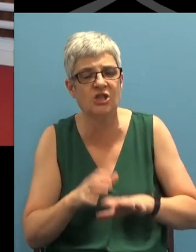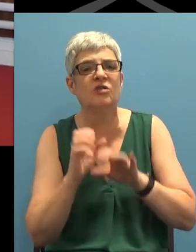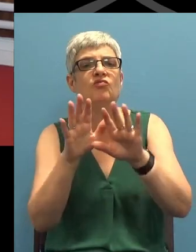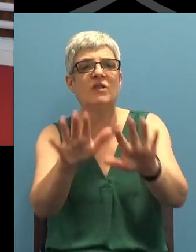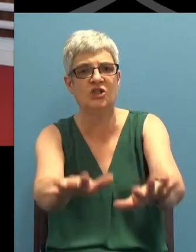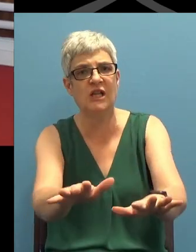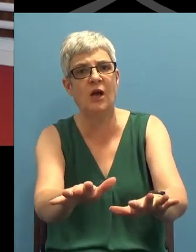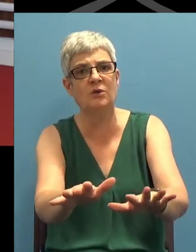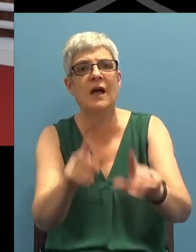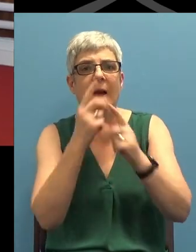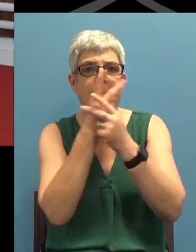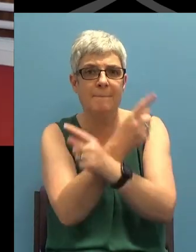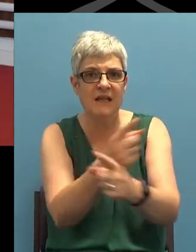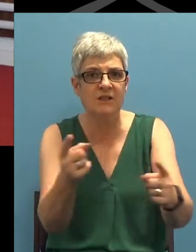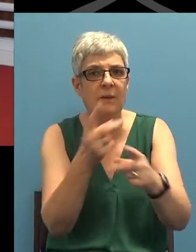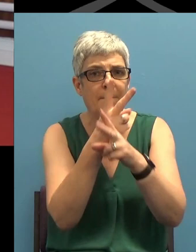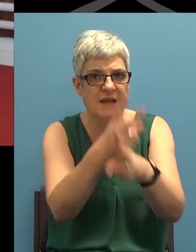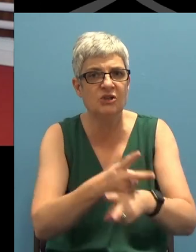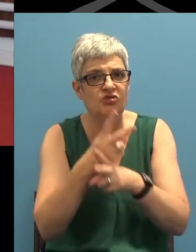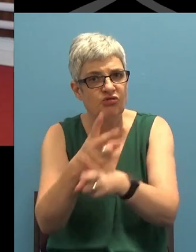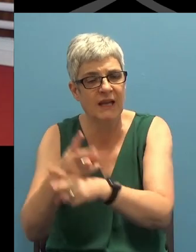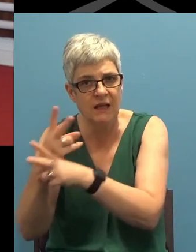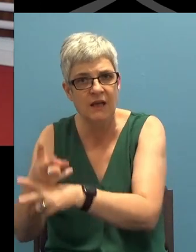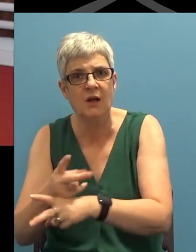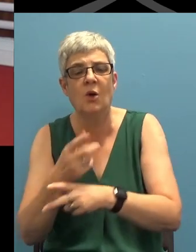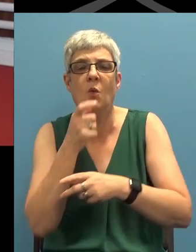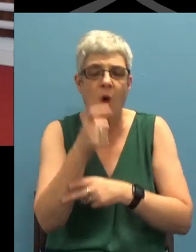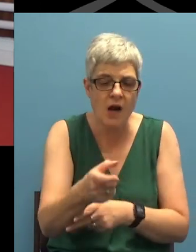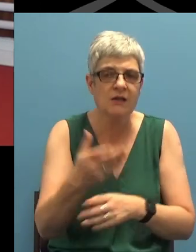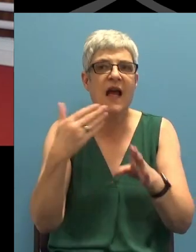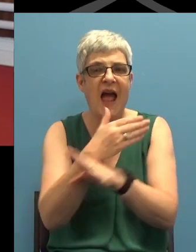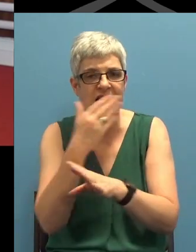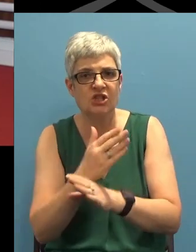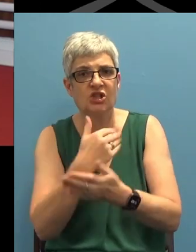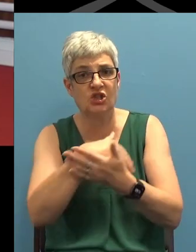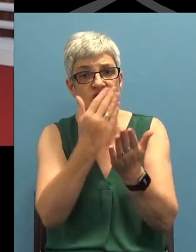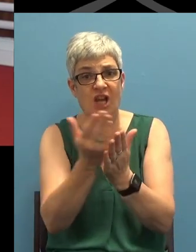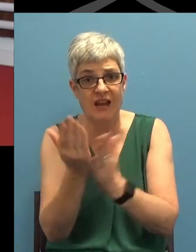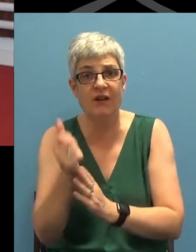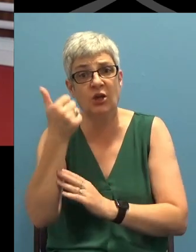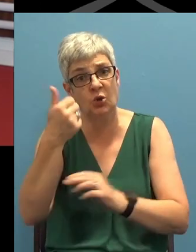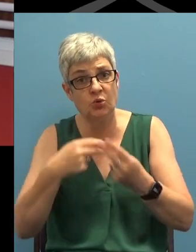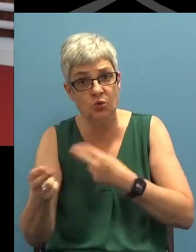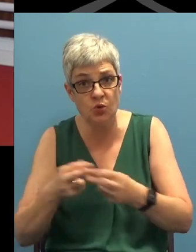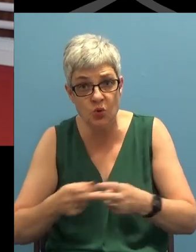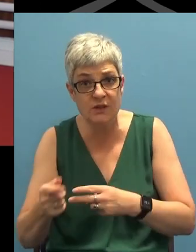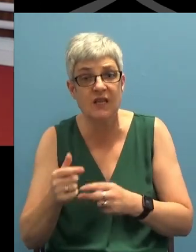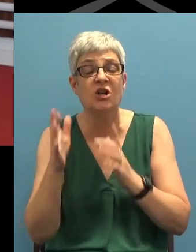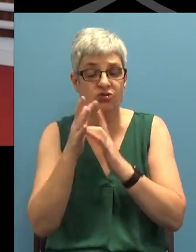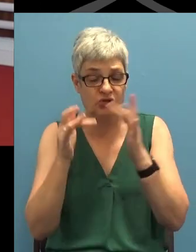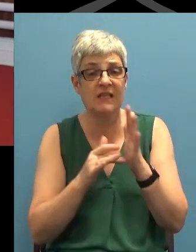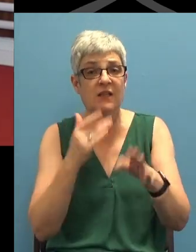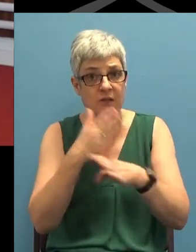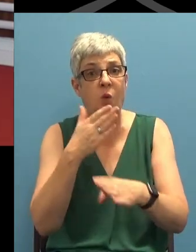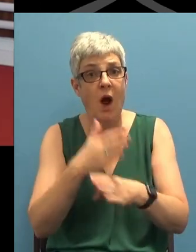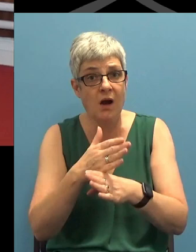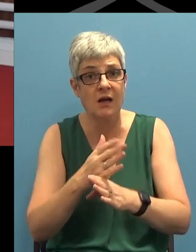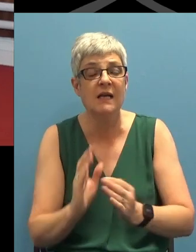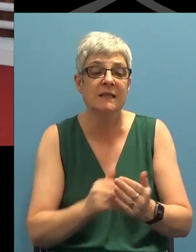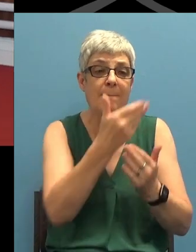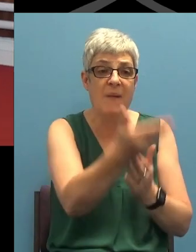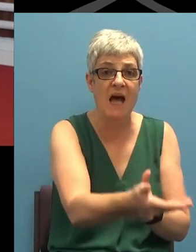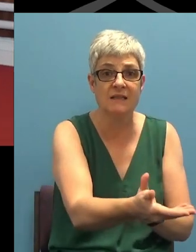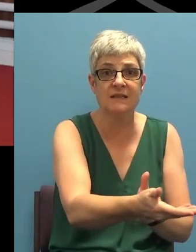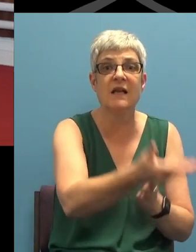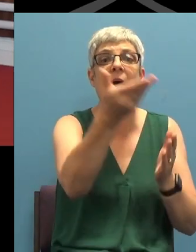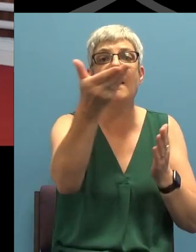reaching out, that ministering in both word and action, that sharing of the good news that was Jesus' work, is passed to the disciples and then